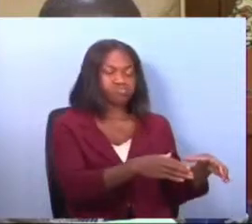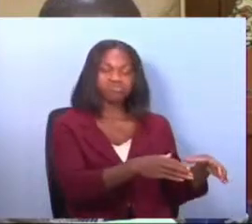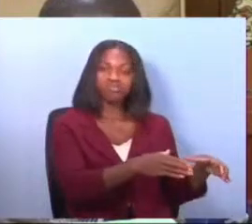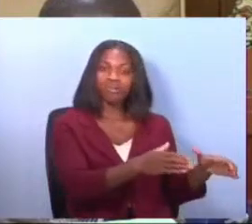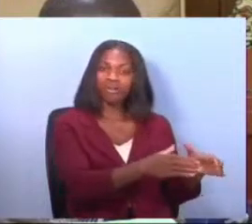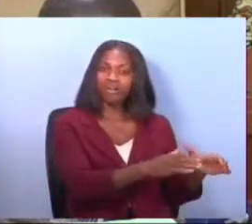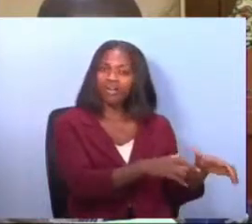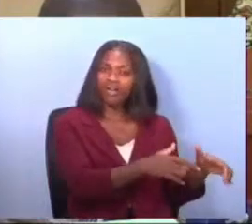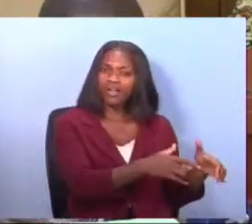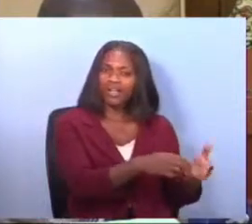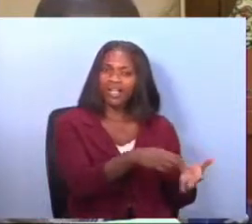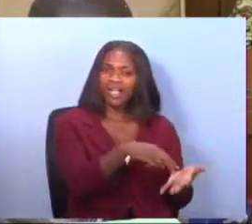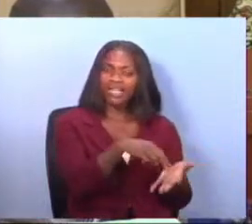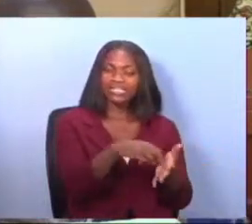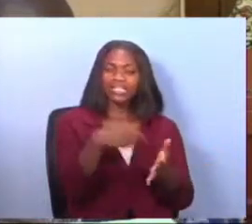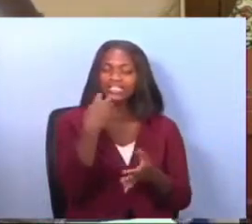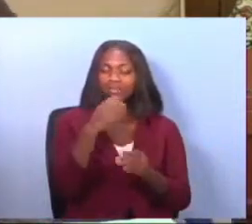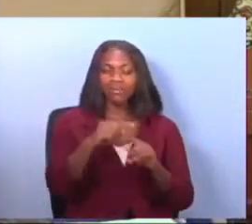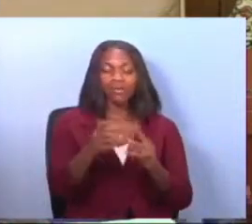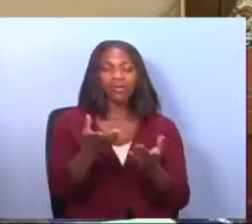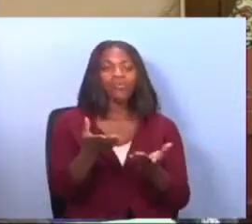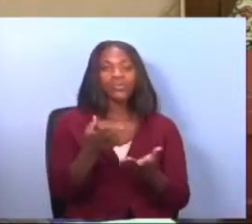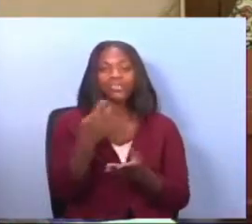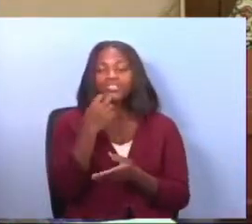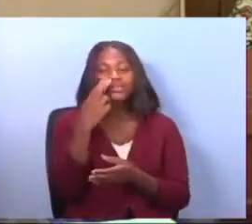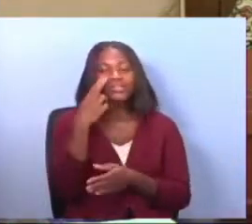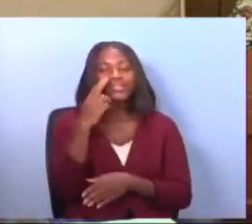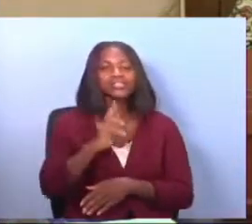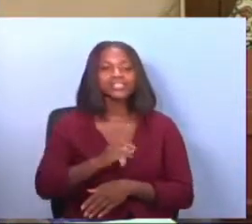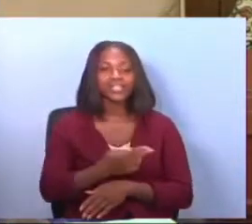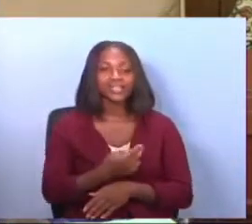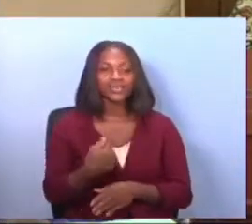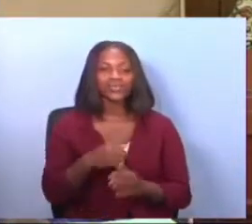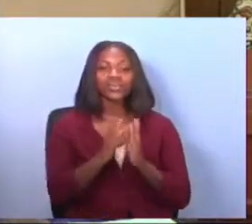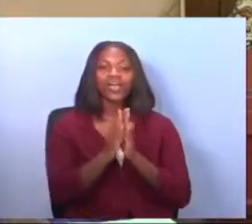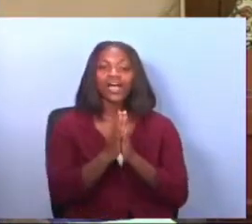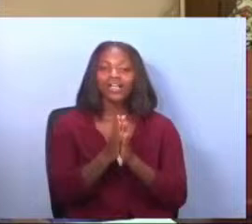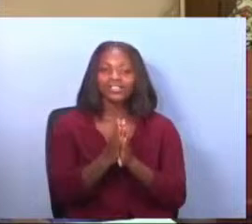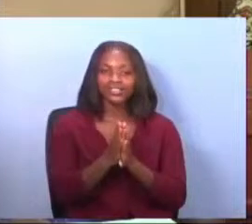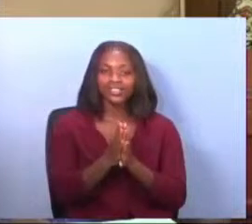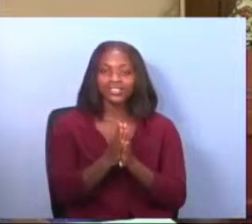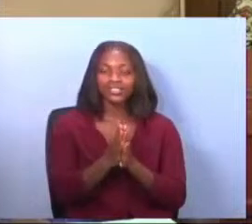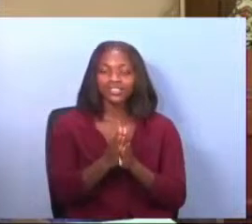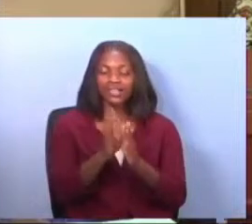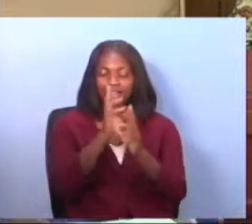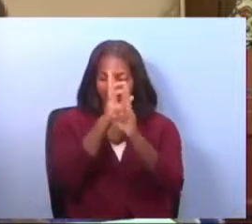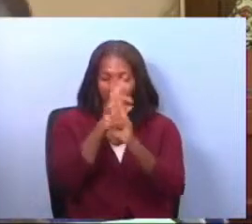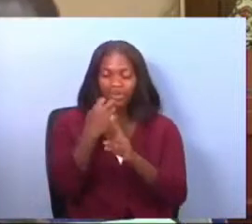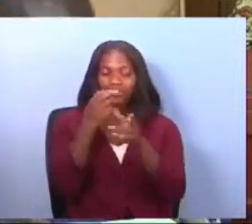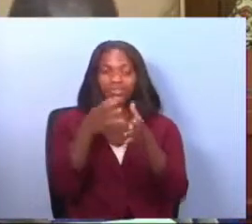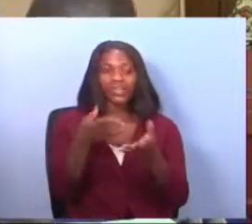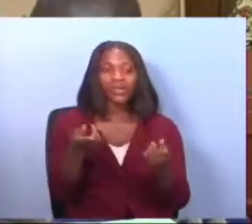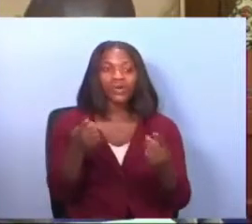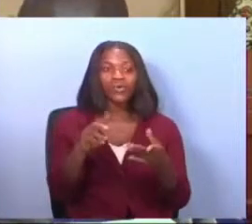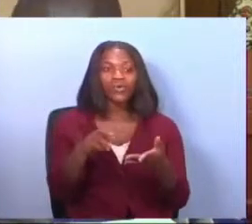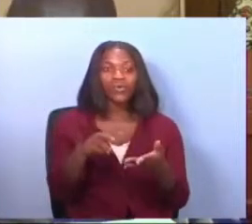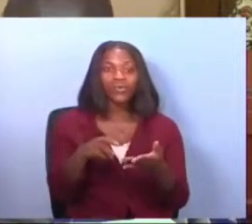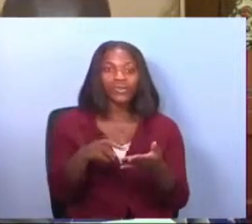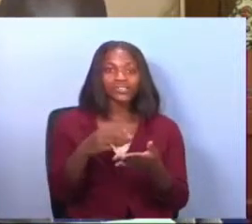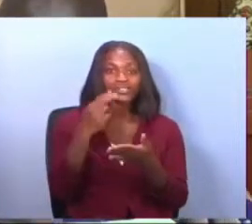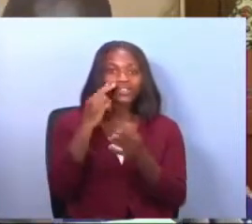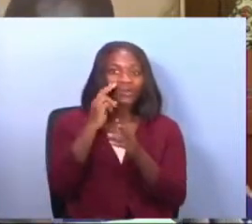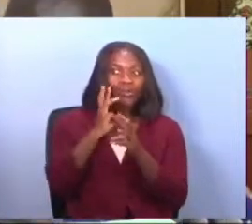as possible, catch the attention of the speaker. So it's just a plea to the honourable speaker that when you look at the